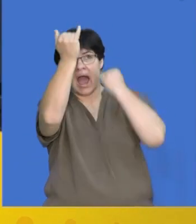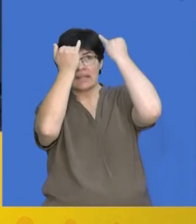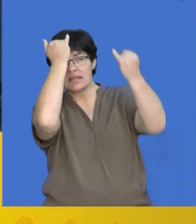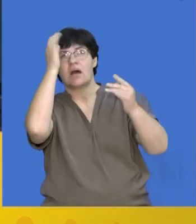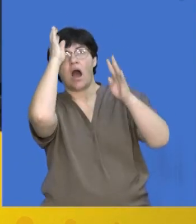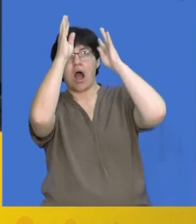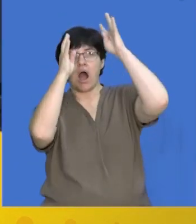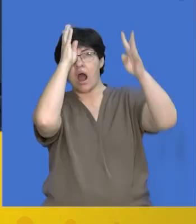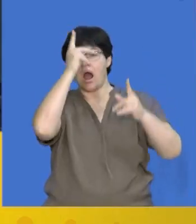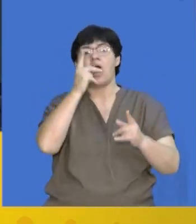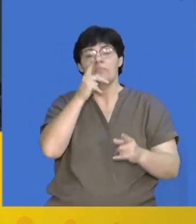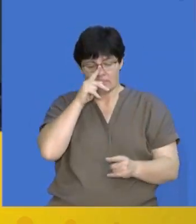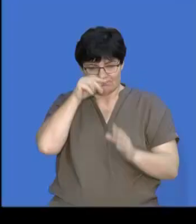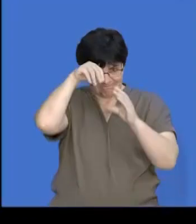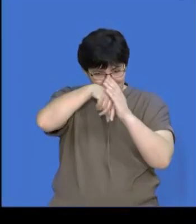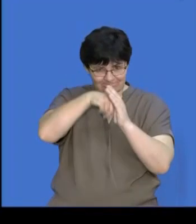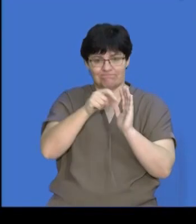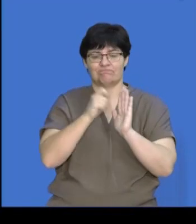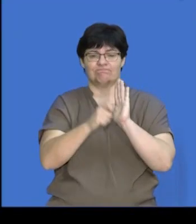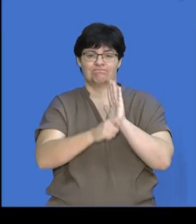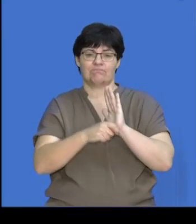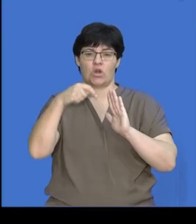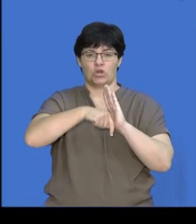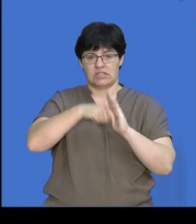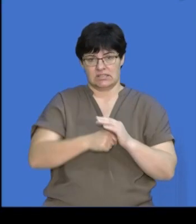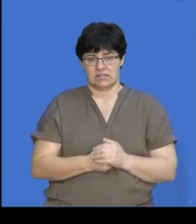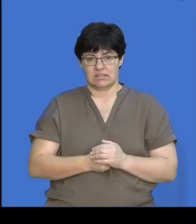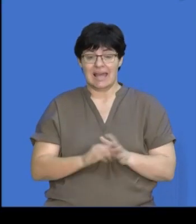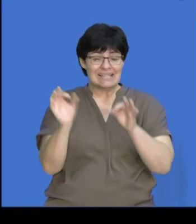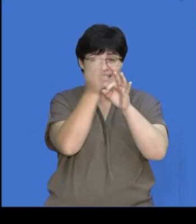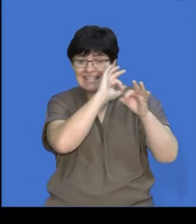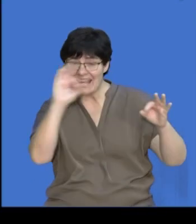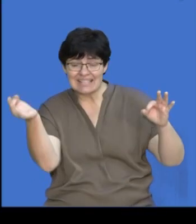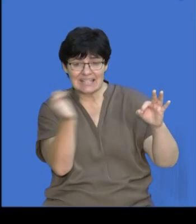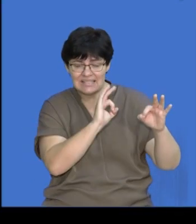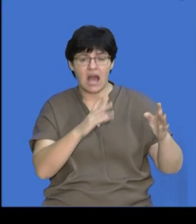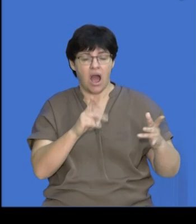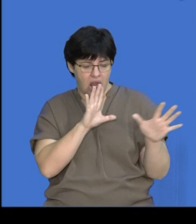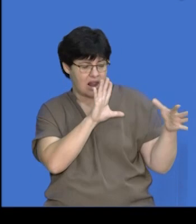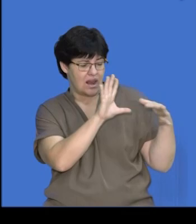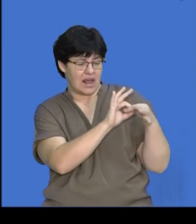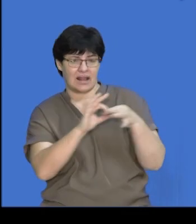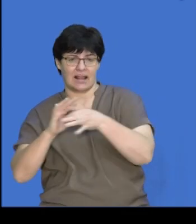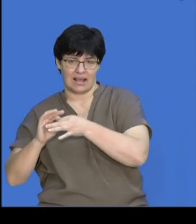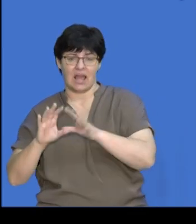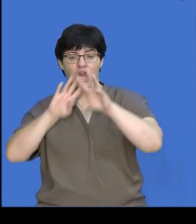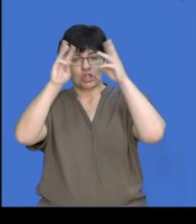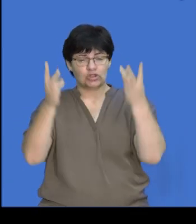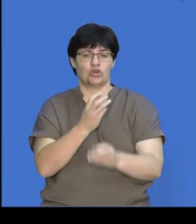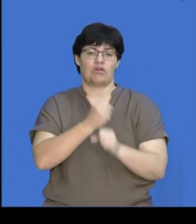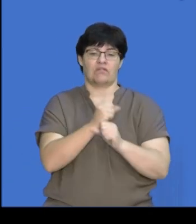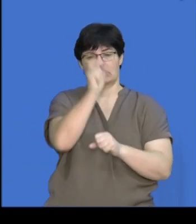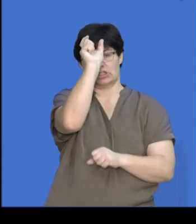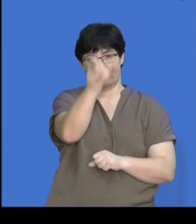come out through that content. Meaningful sentences that can link to geographical